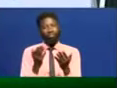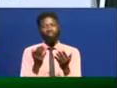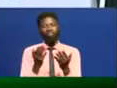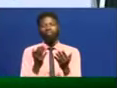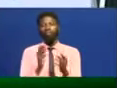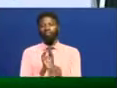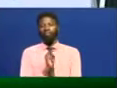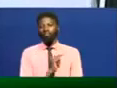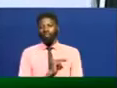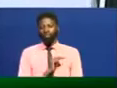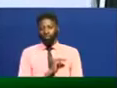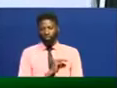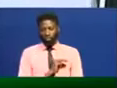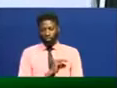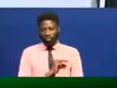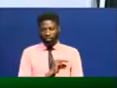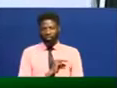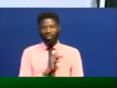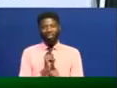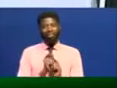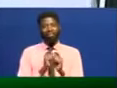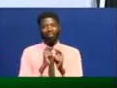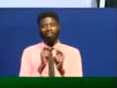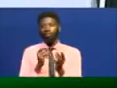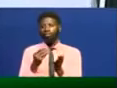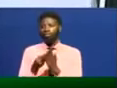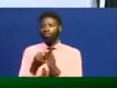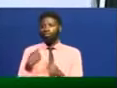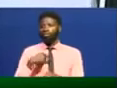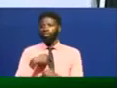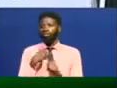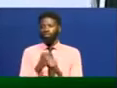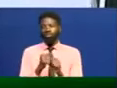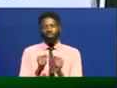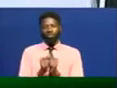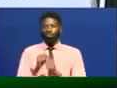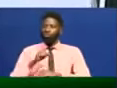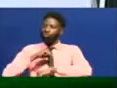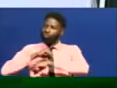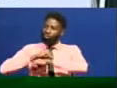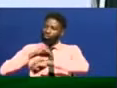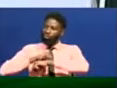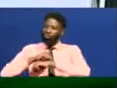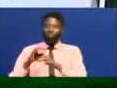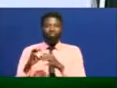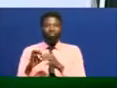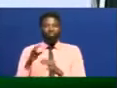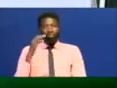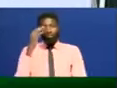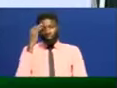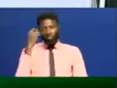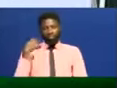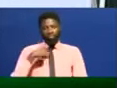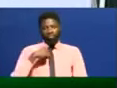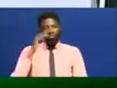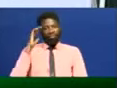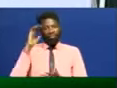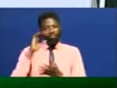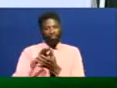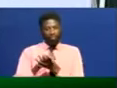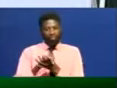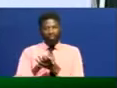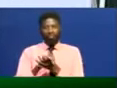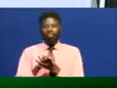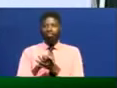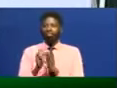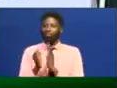of Talanta Hela, we are working very closely with schools because we believe the primary talent pool in